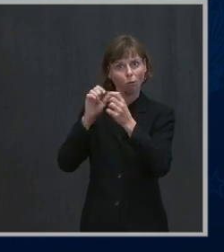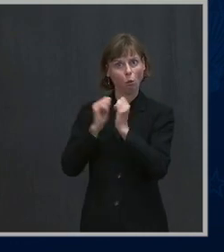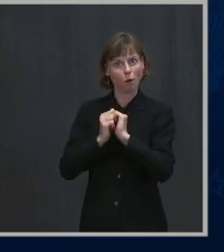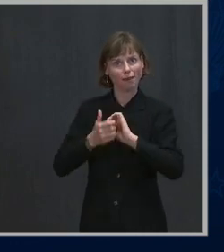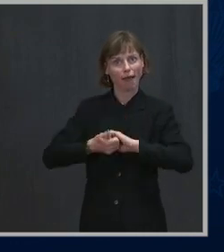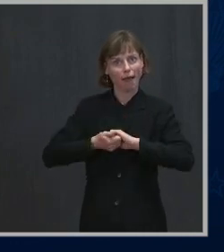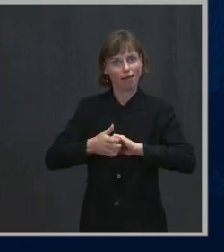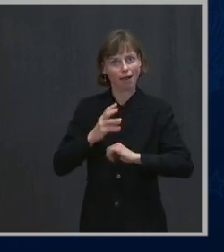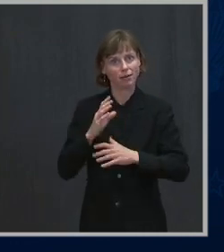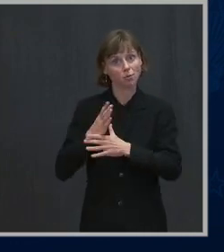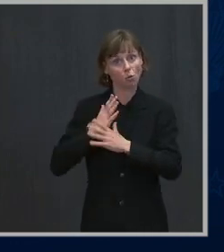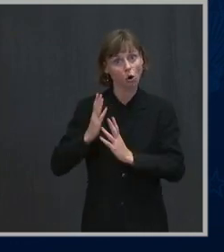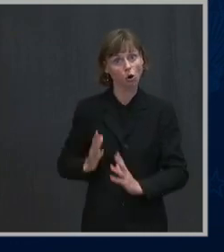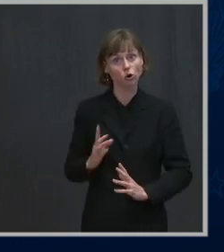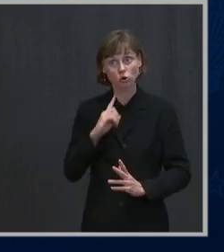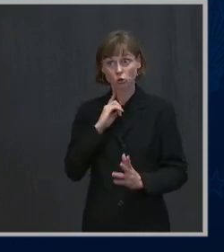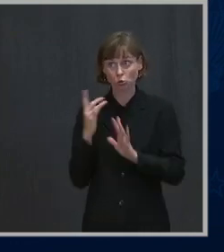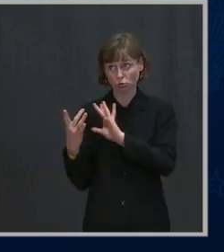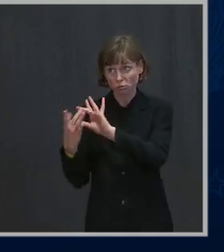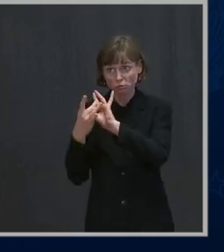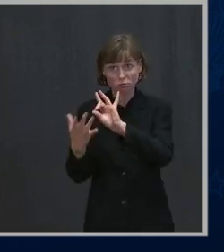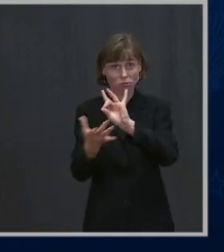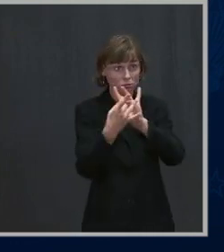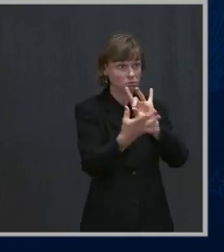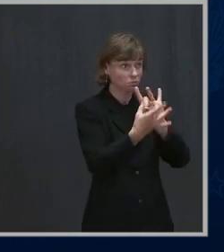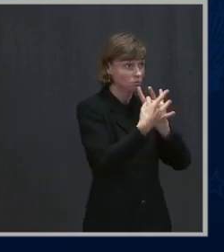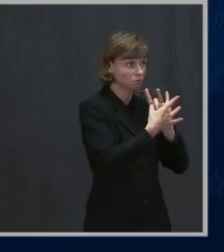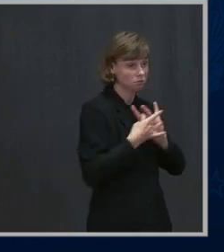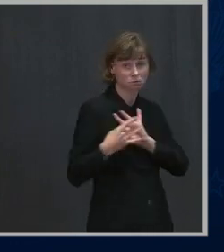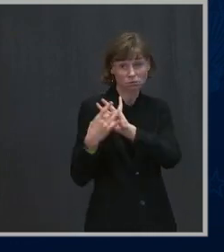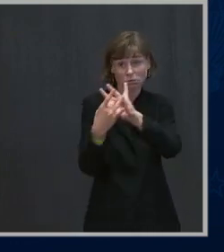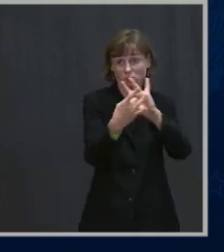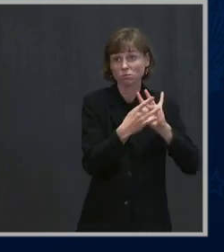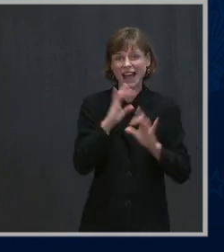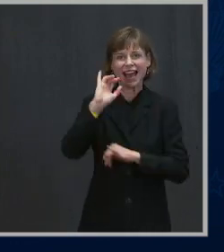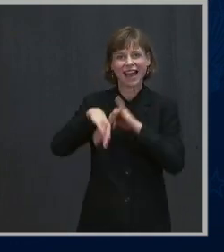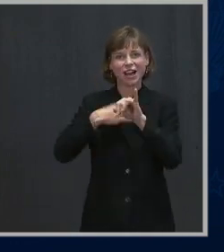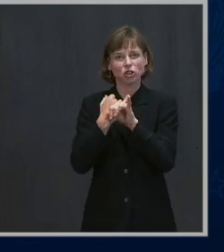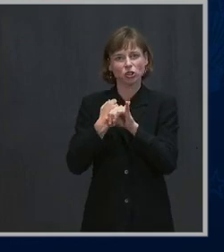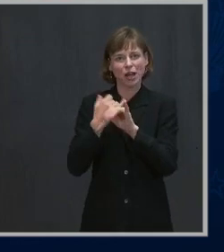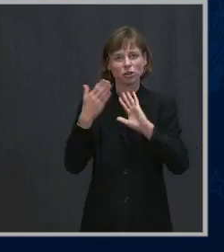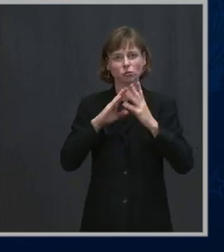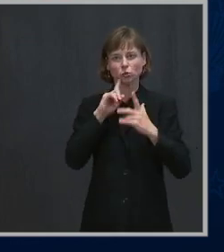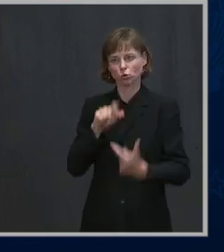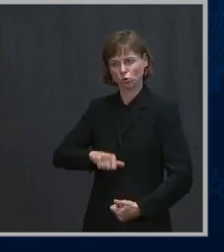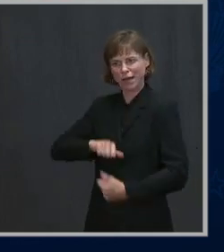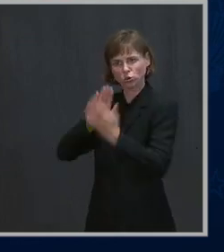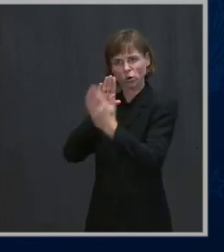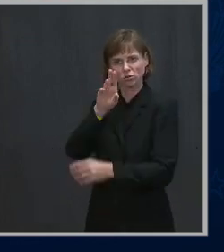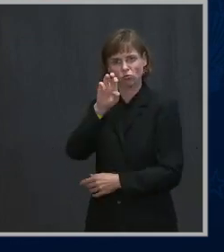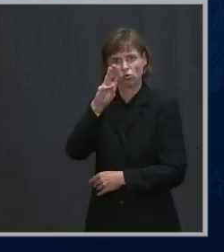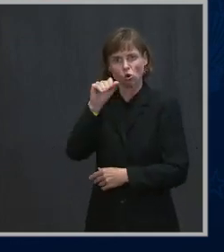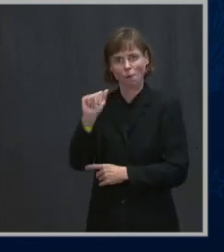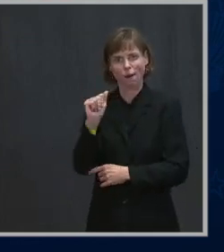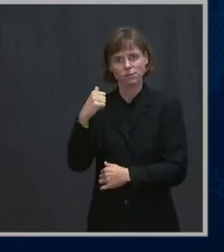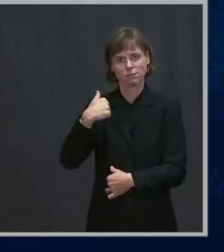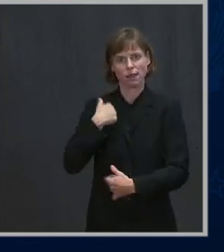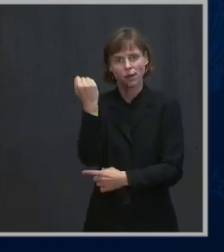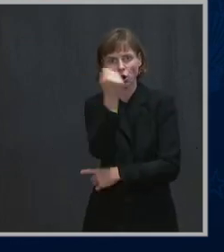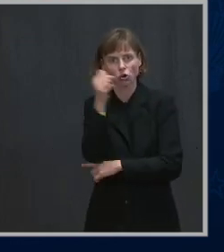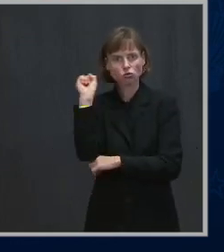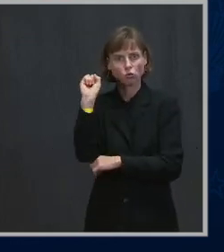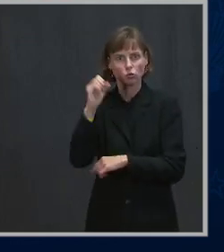bring together the international community to address the military coup in burma i've also been in touch with leader